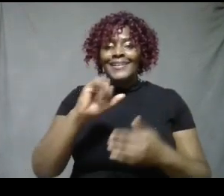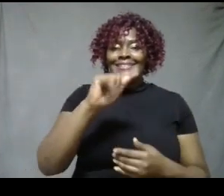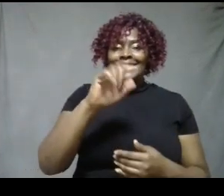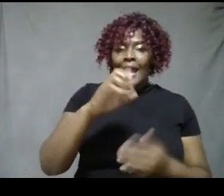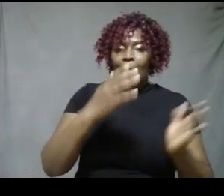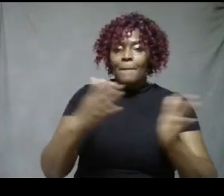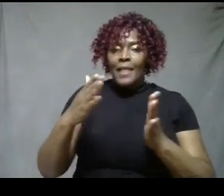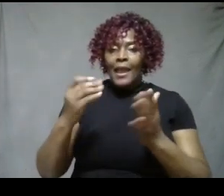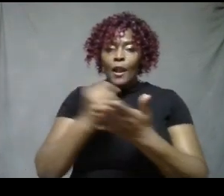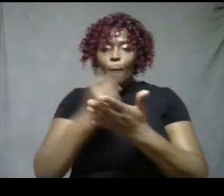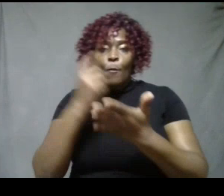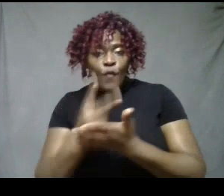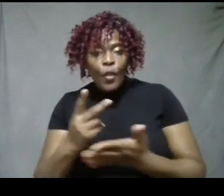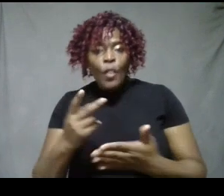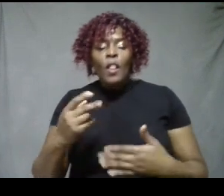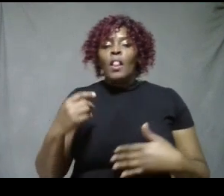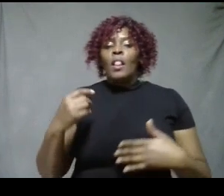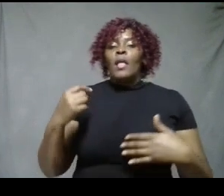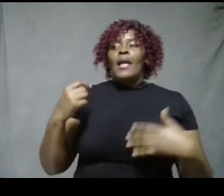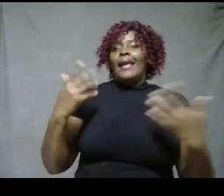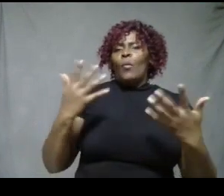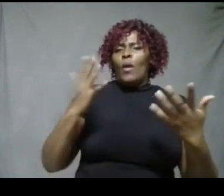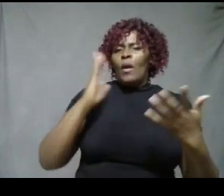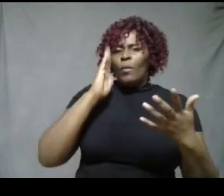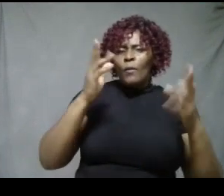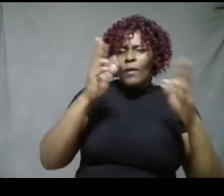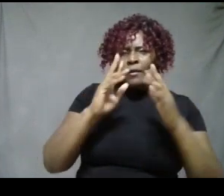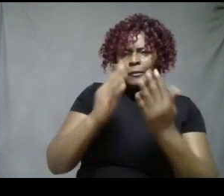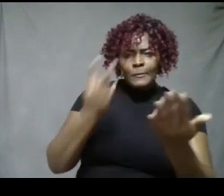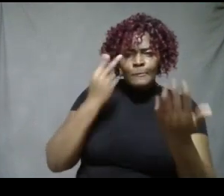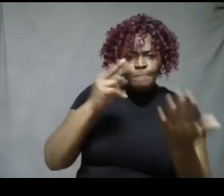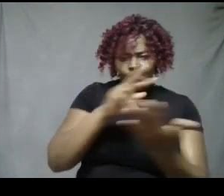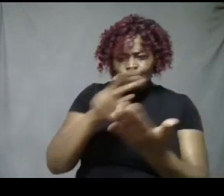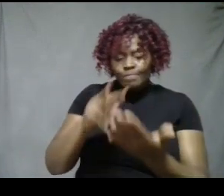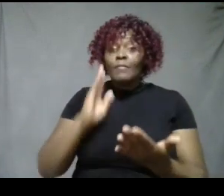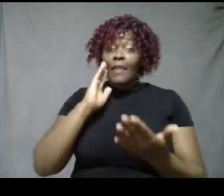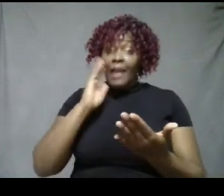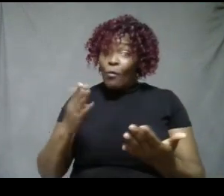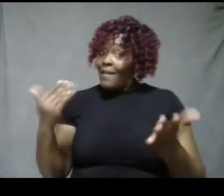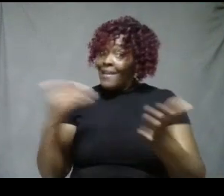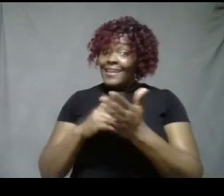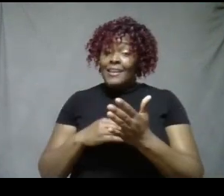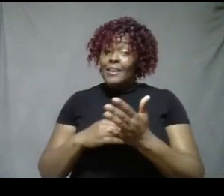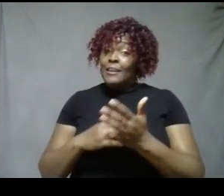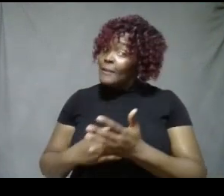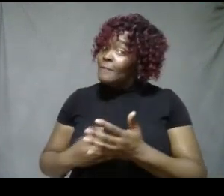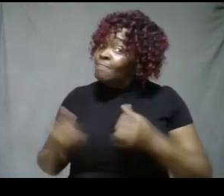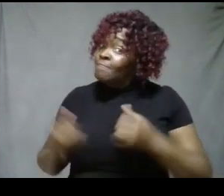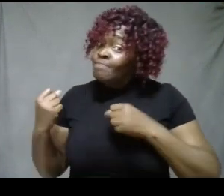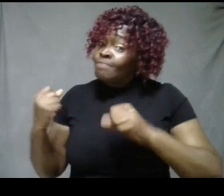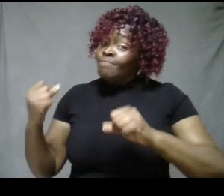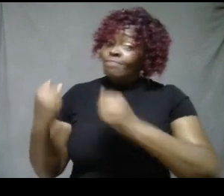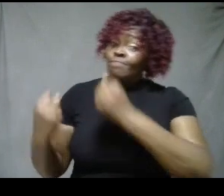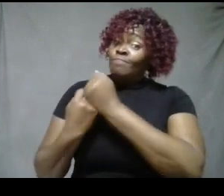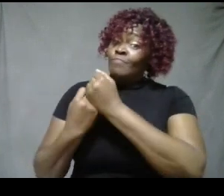and what we're going to be looking at, I'm going to go to bat again. But I hope we can get something great